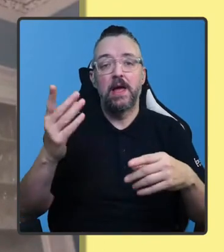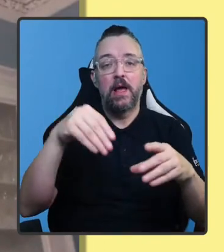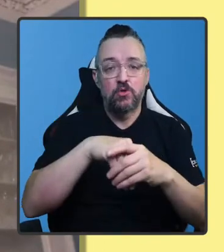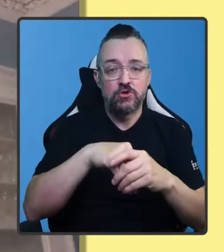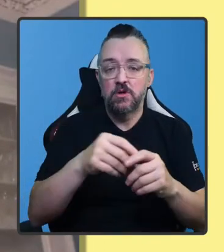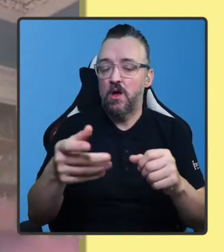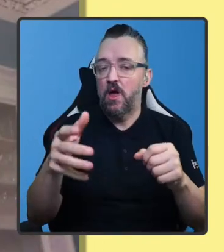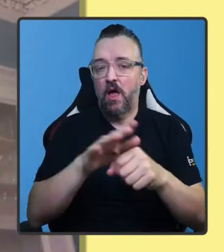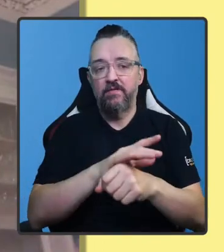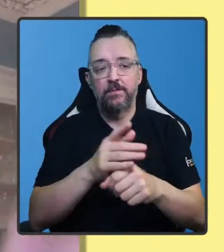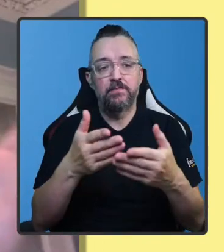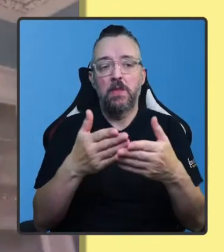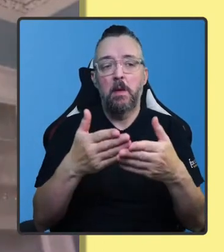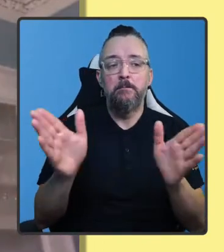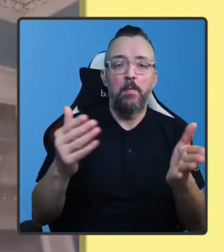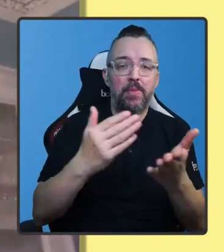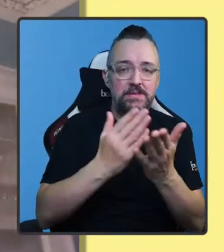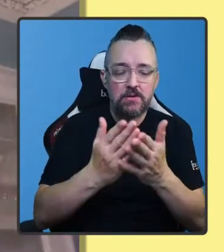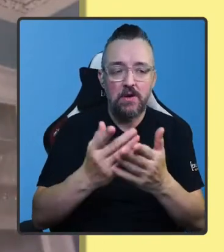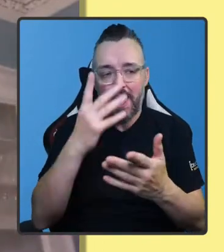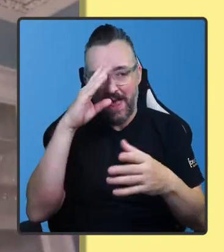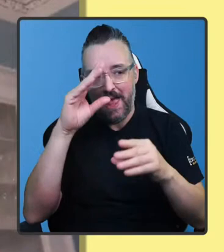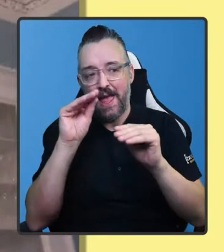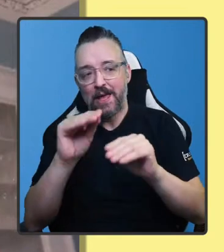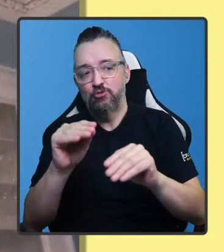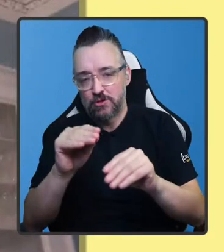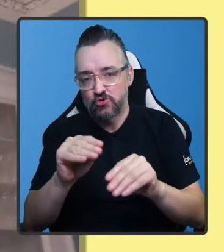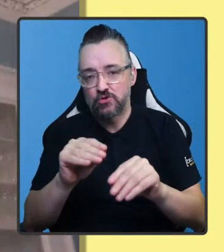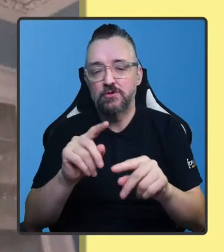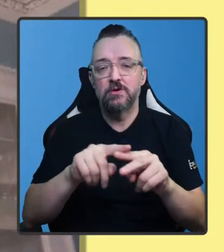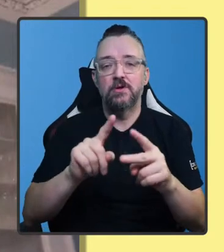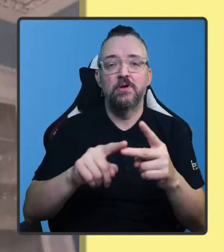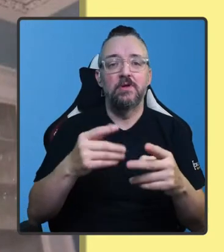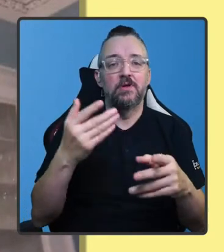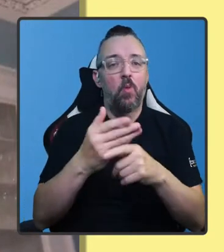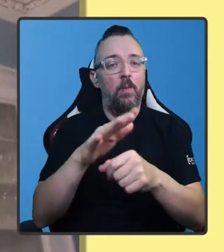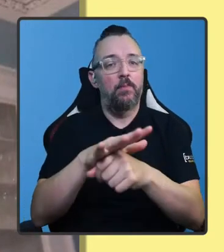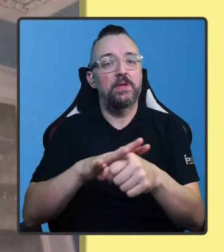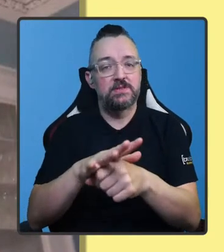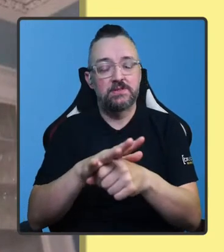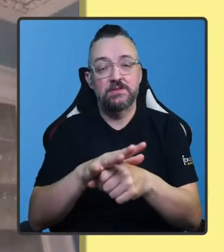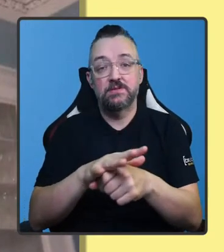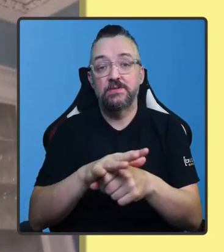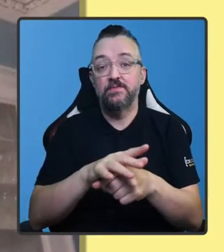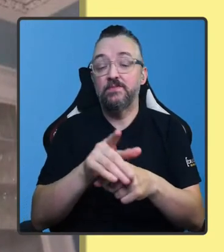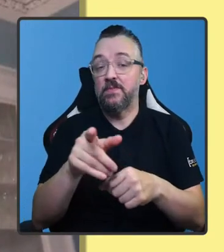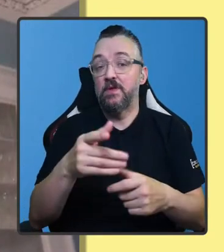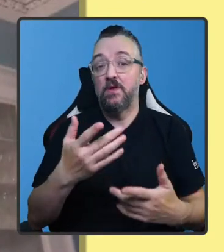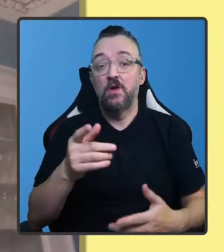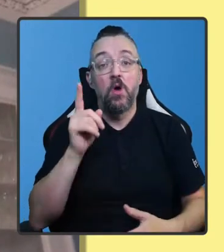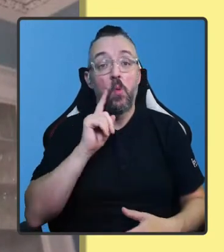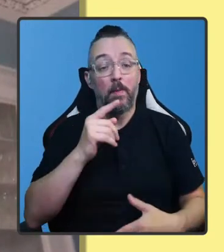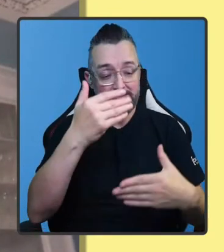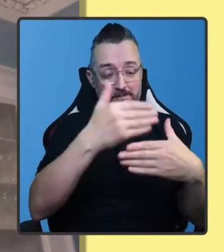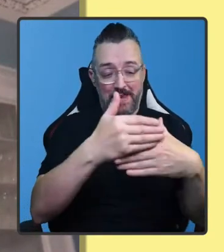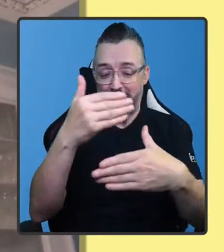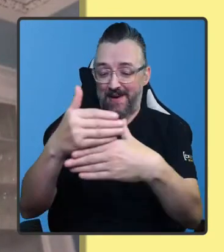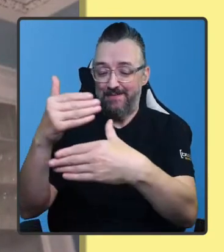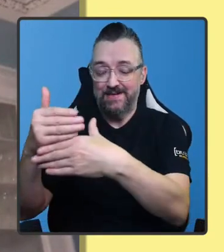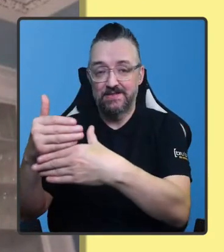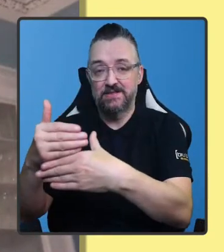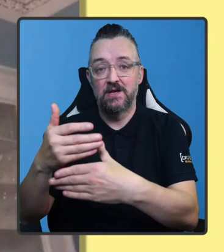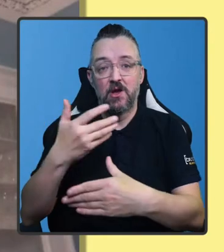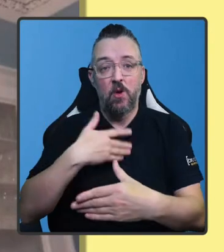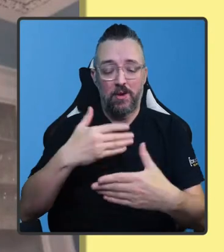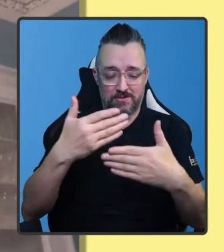public sector, education, justice, and the workplace. The barriers that women face, I hope, will be laid bare,